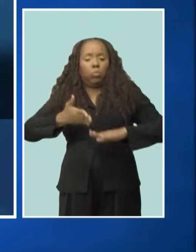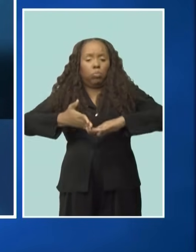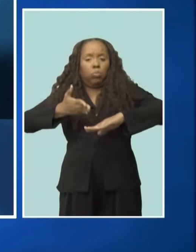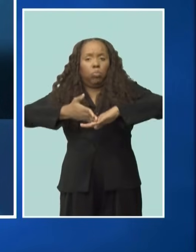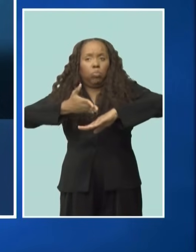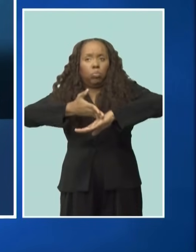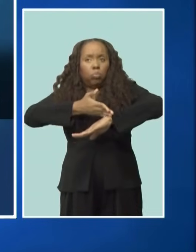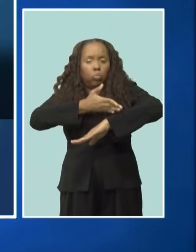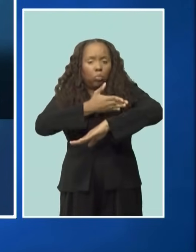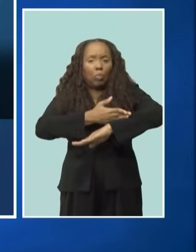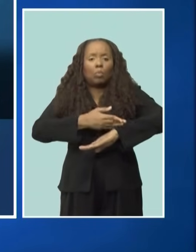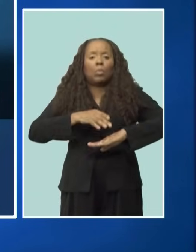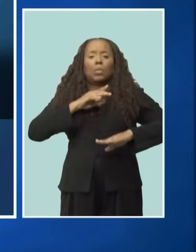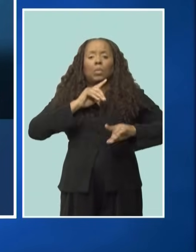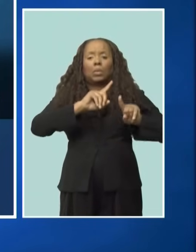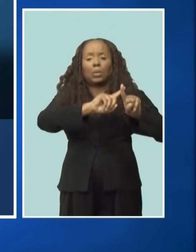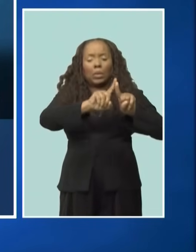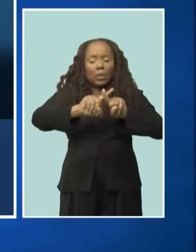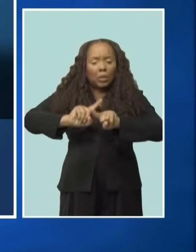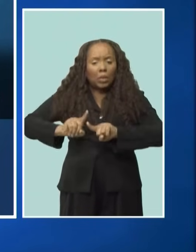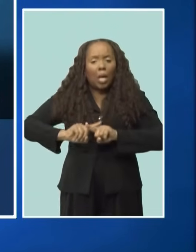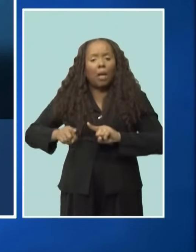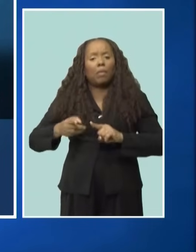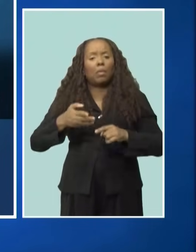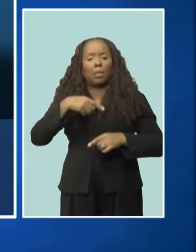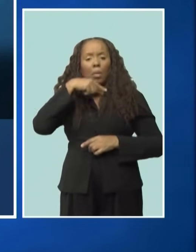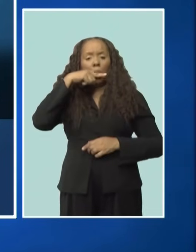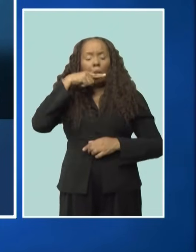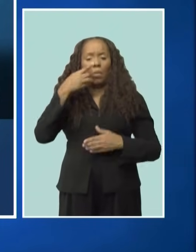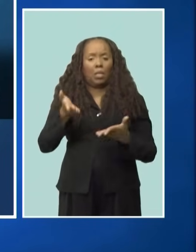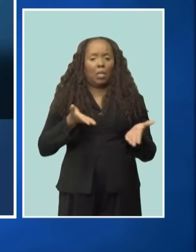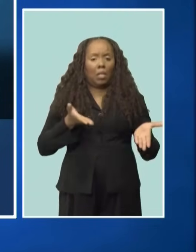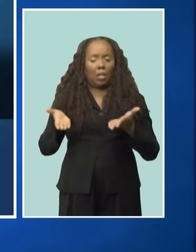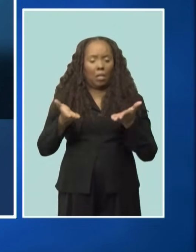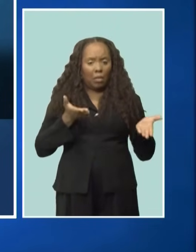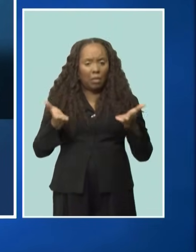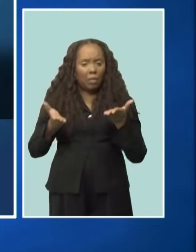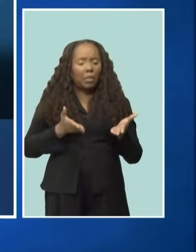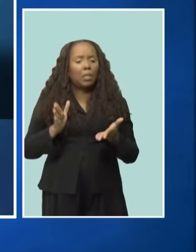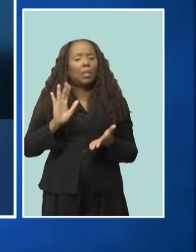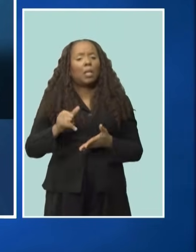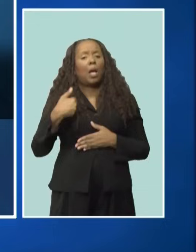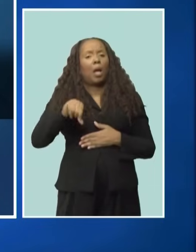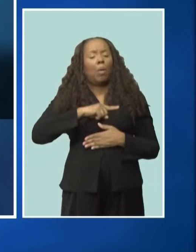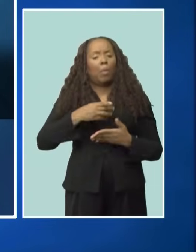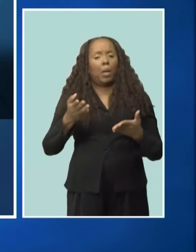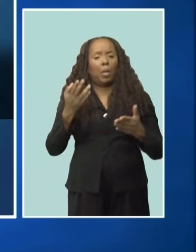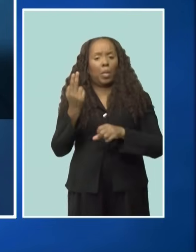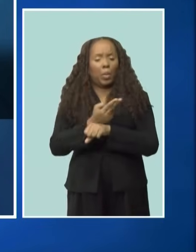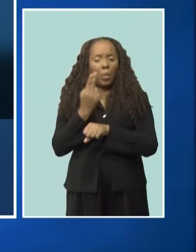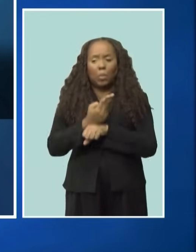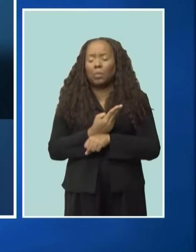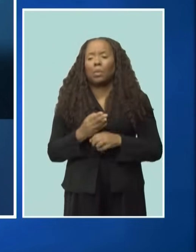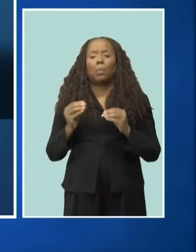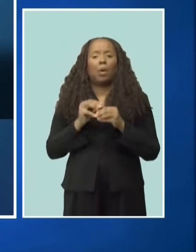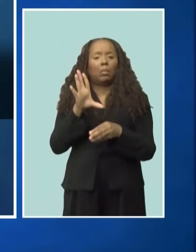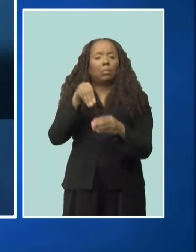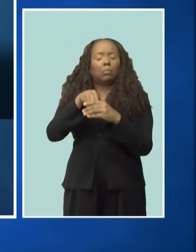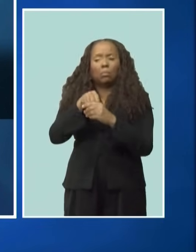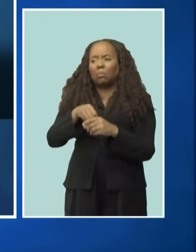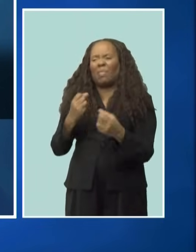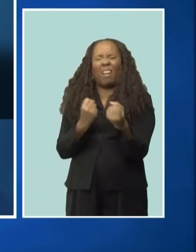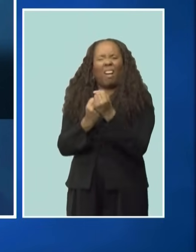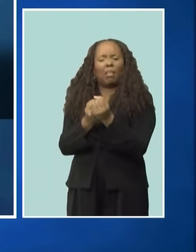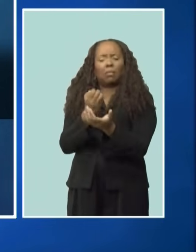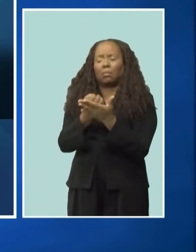delivery of a wide range of public services which ordinary citizens consume. We've seen more investment coming into the economy,